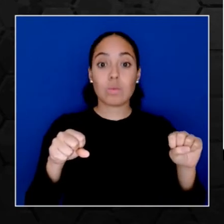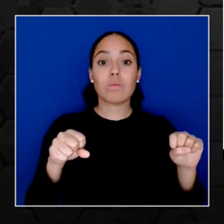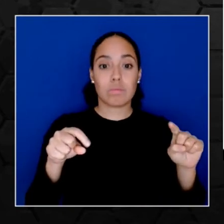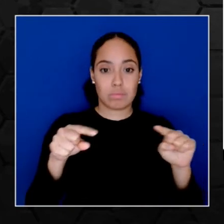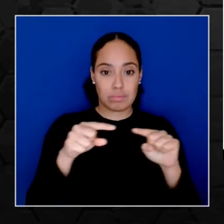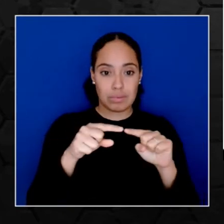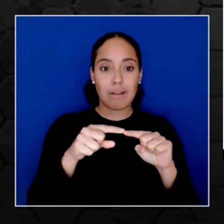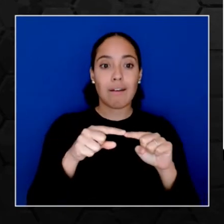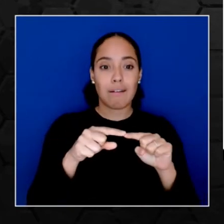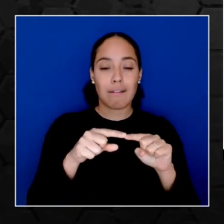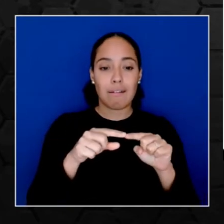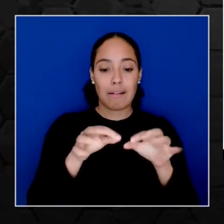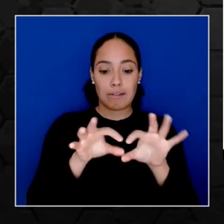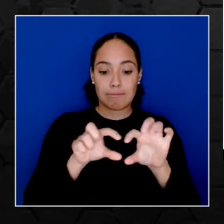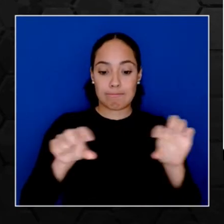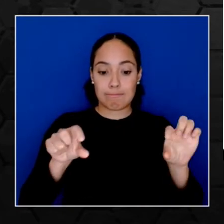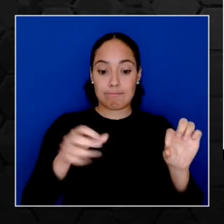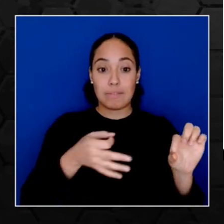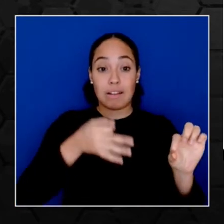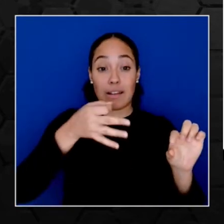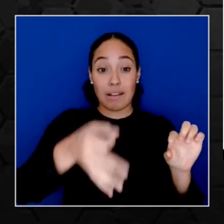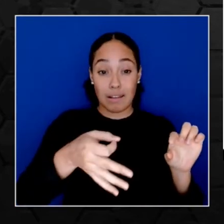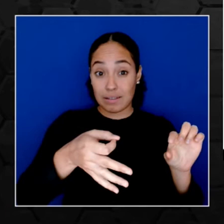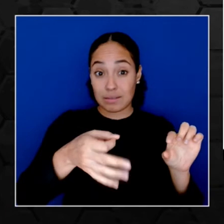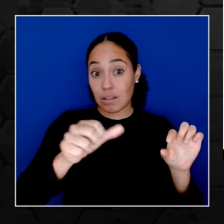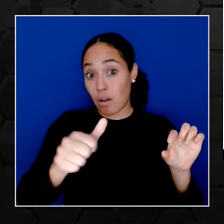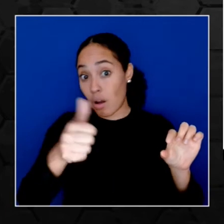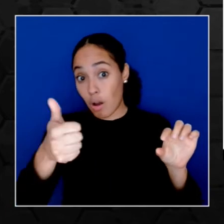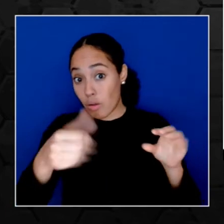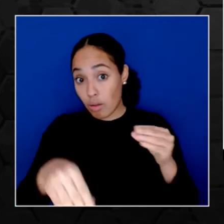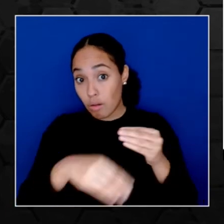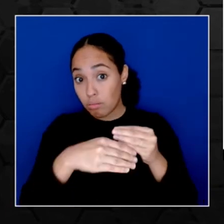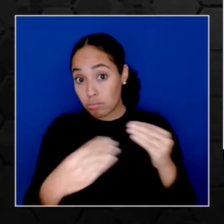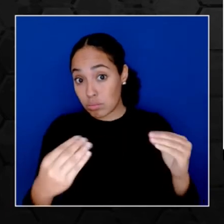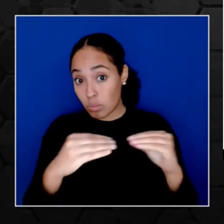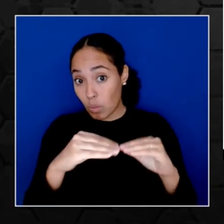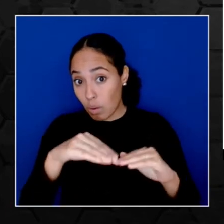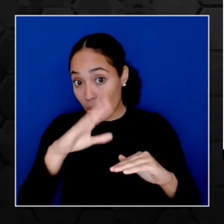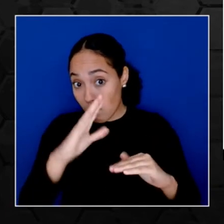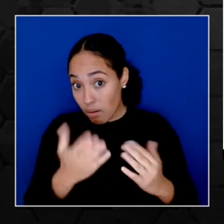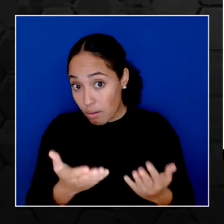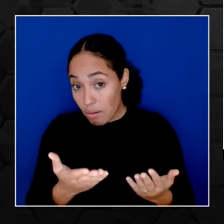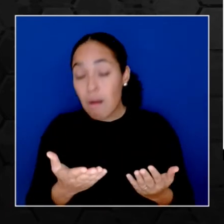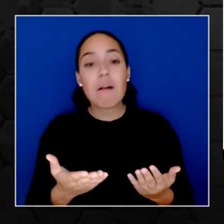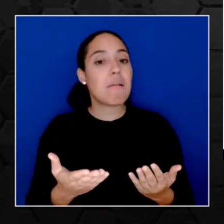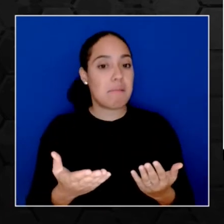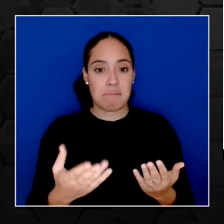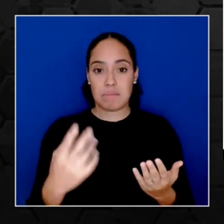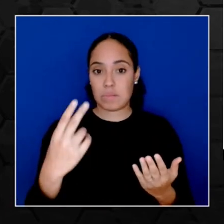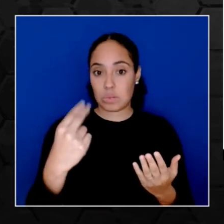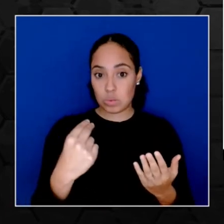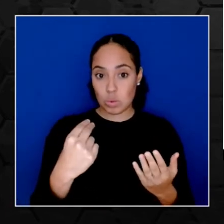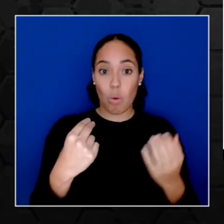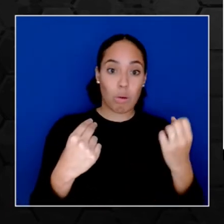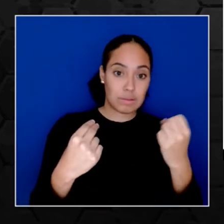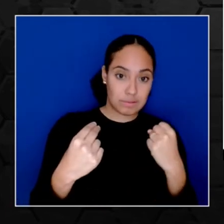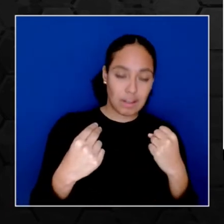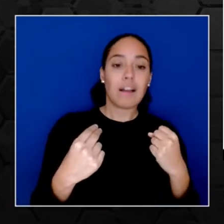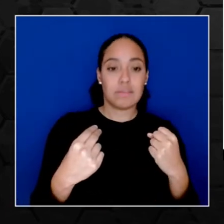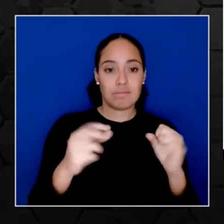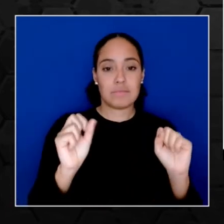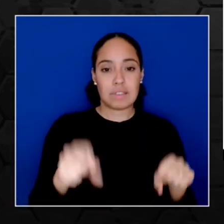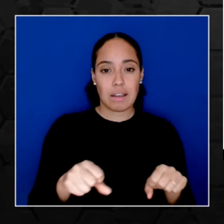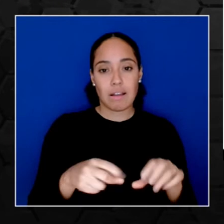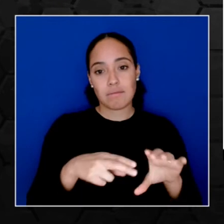And once I'm done, I'll click on save and we can exit. So now you will see both all the three basic bot scenario, interrupting scenario,